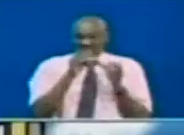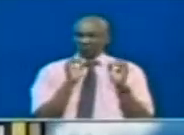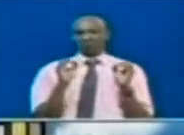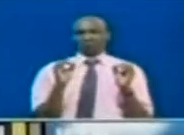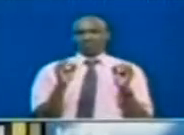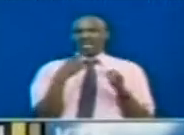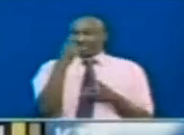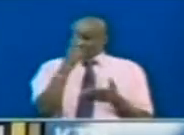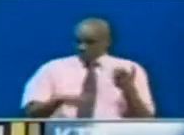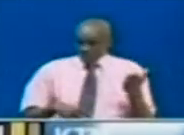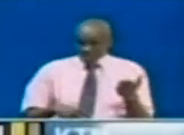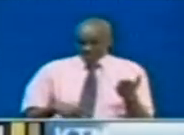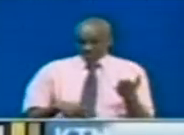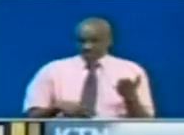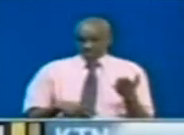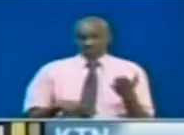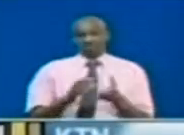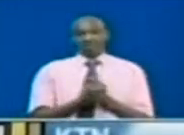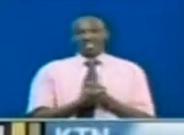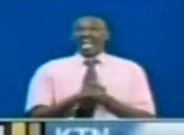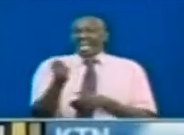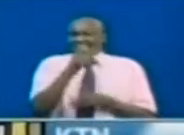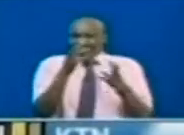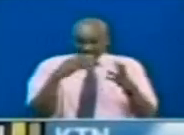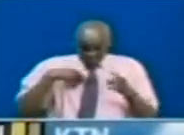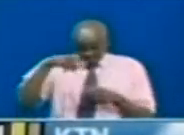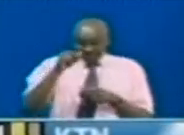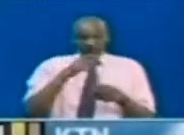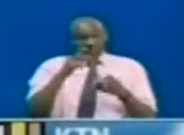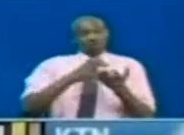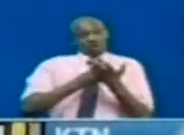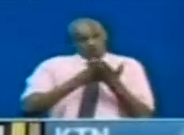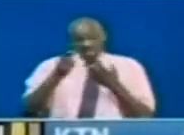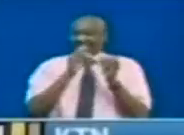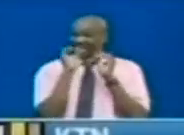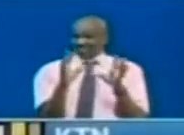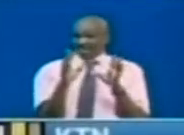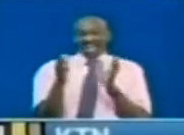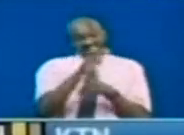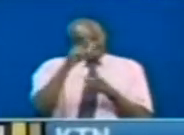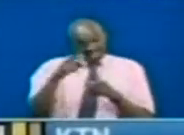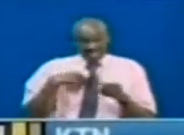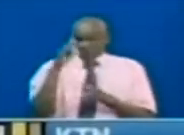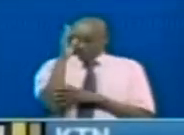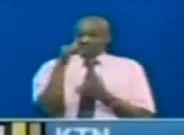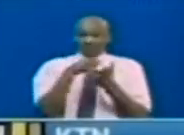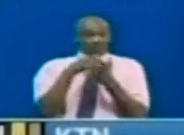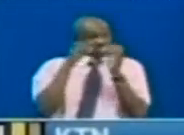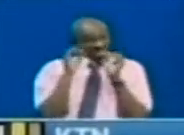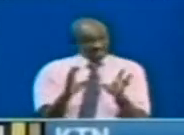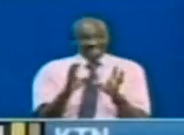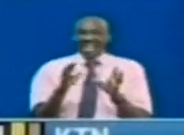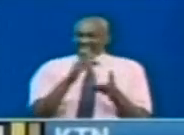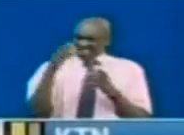She wrote on her Facebook page, quote, "Anything that is unholy, anything that is ungodly, anything